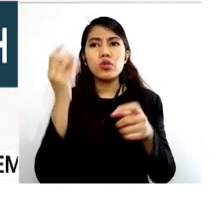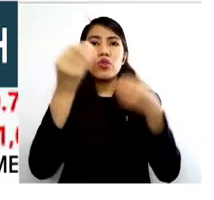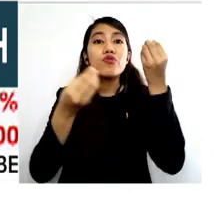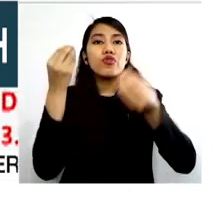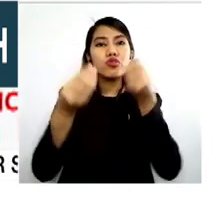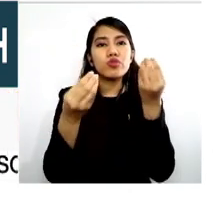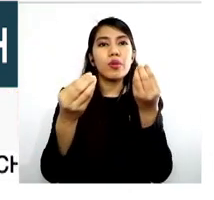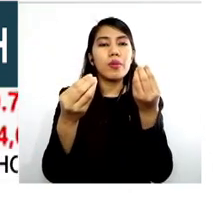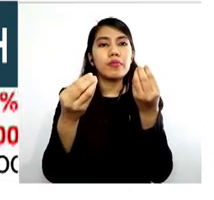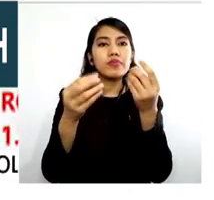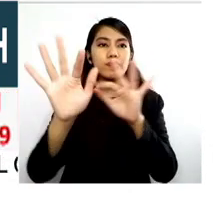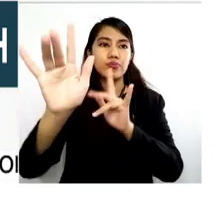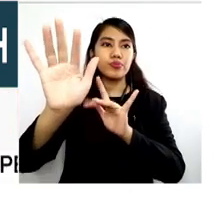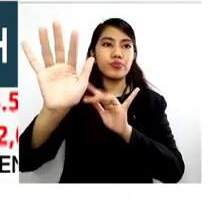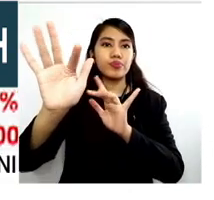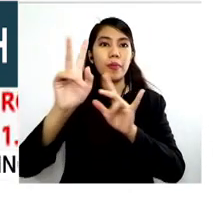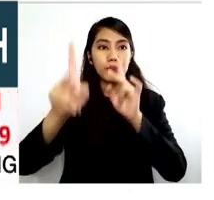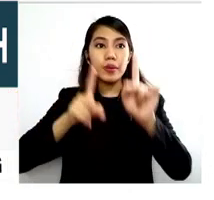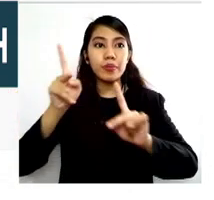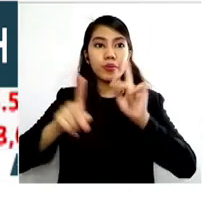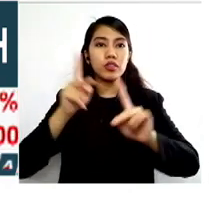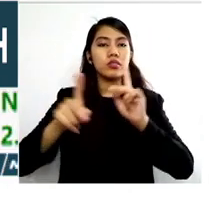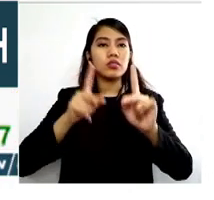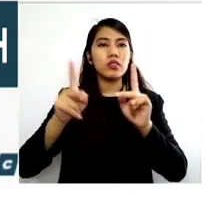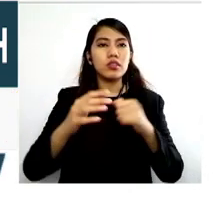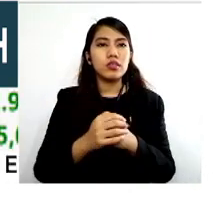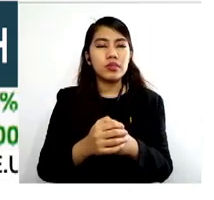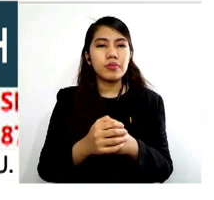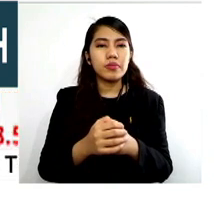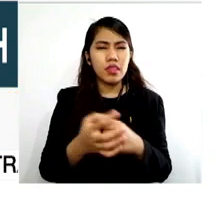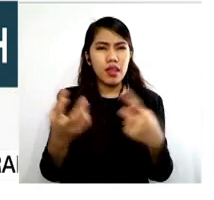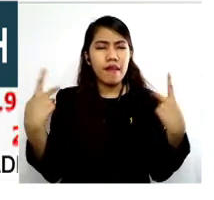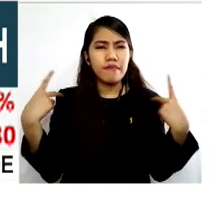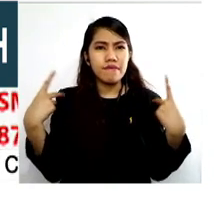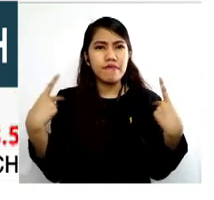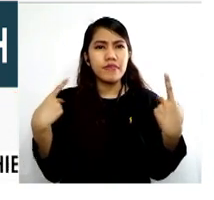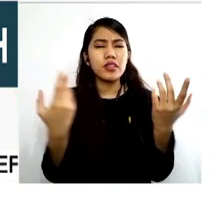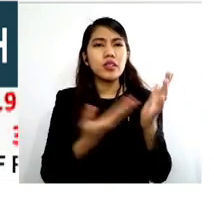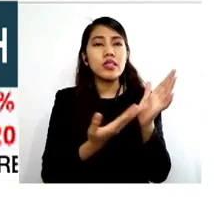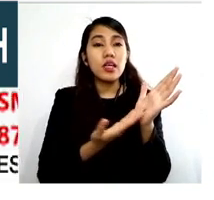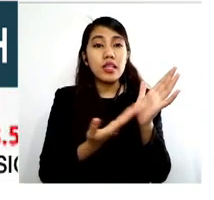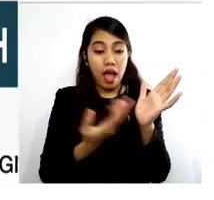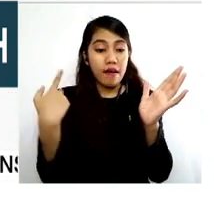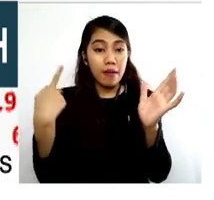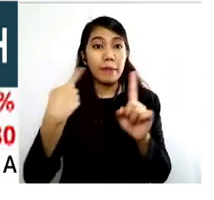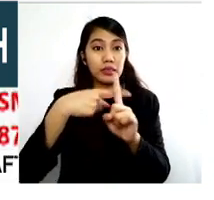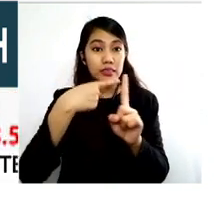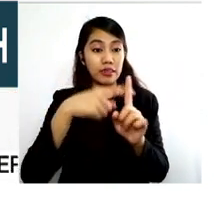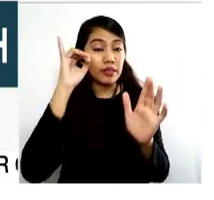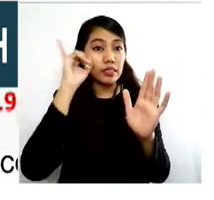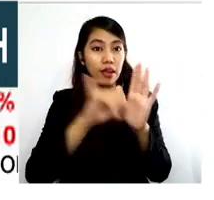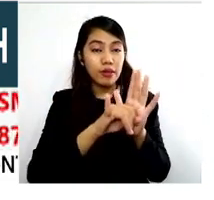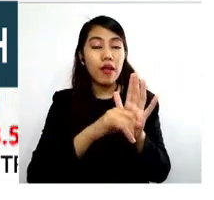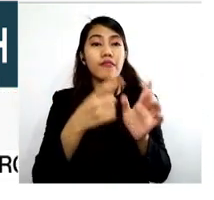no, and to mislead the conduct of the investigation. Despite there was already a positive identification from the family,